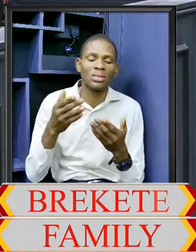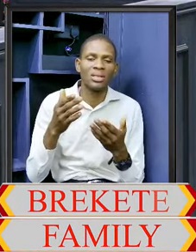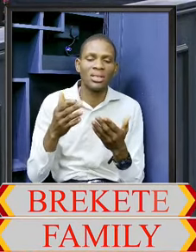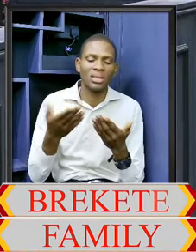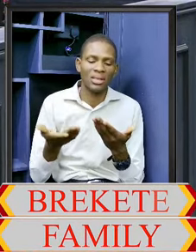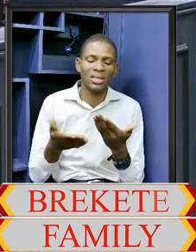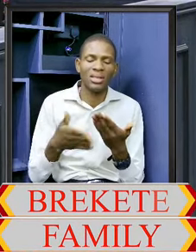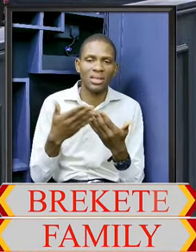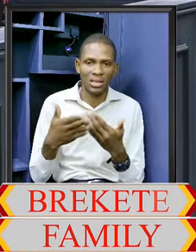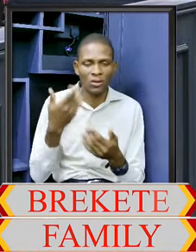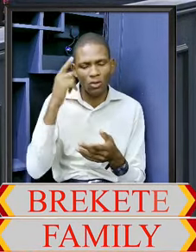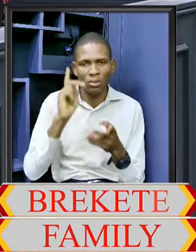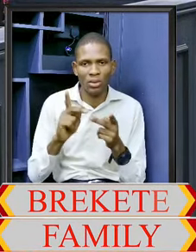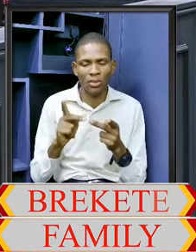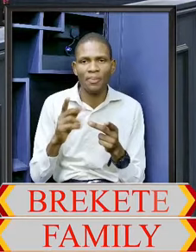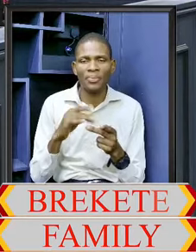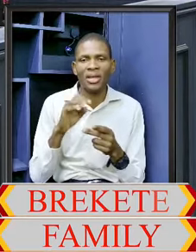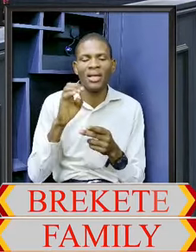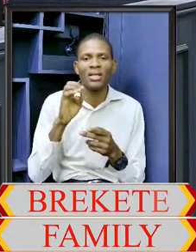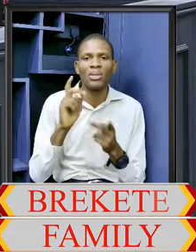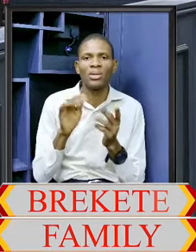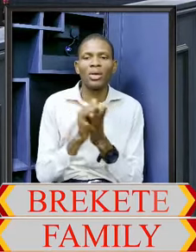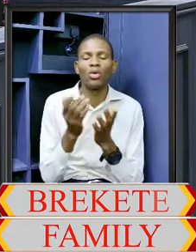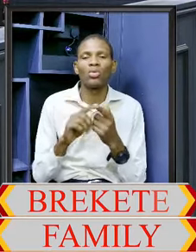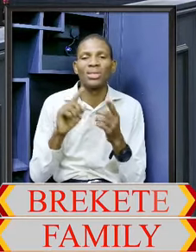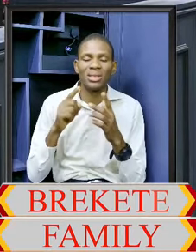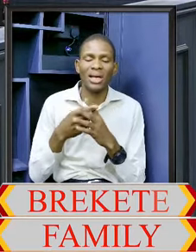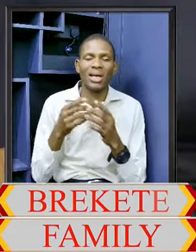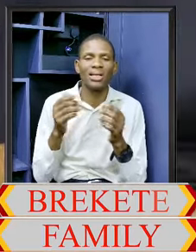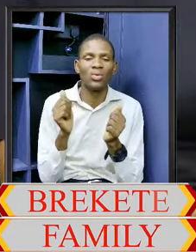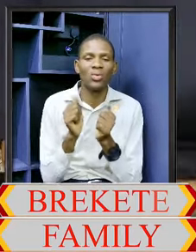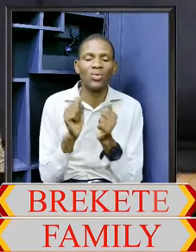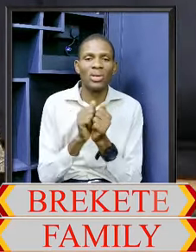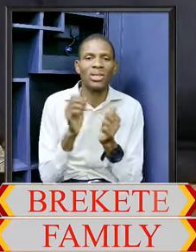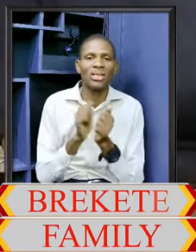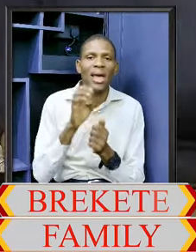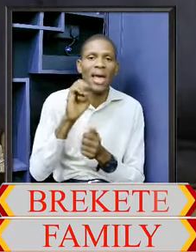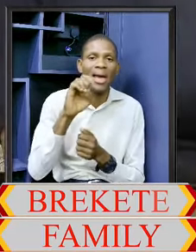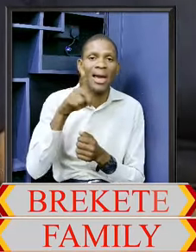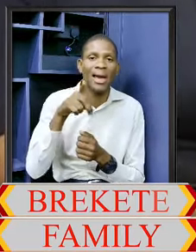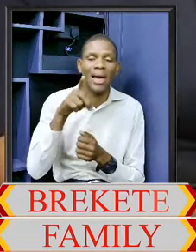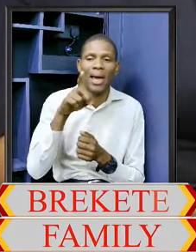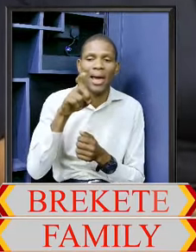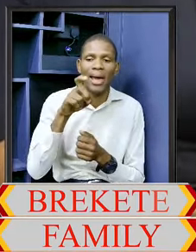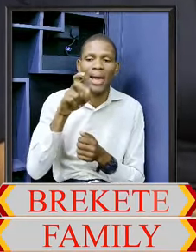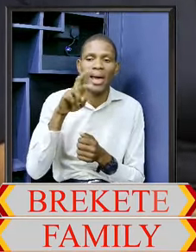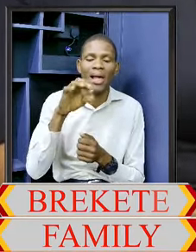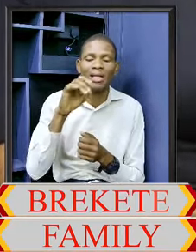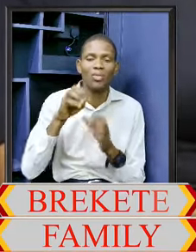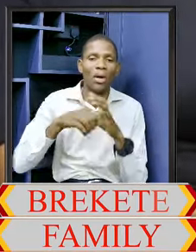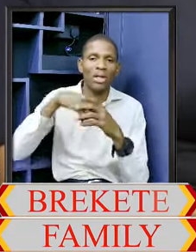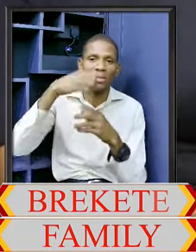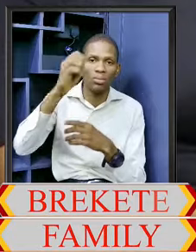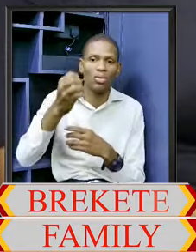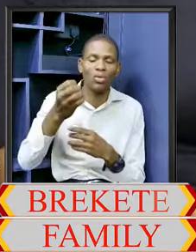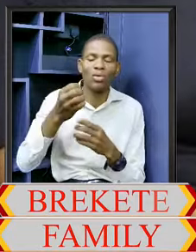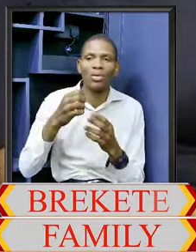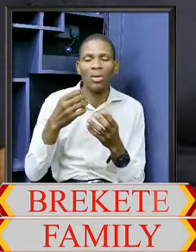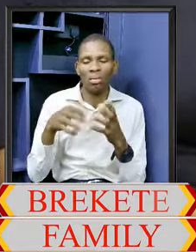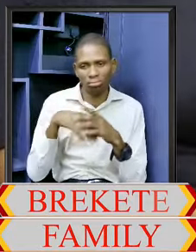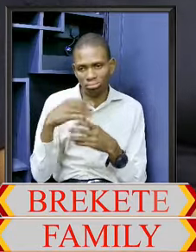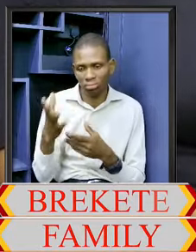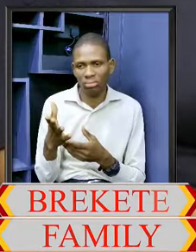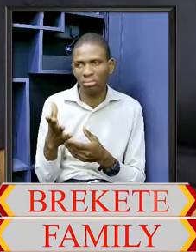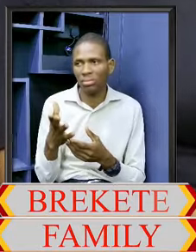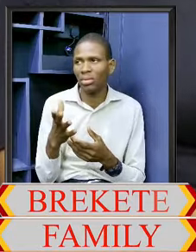do export before and people where want just start to do the export business too. And we also get the domestic